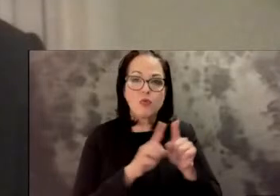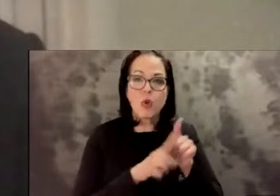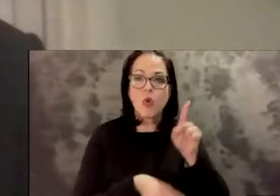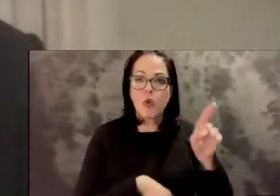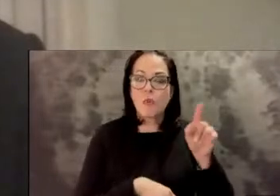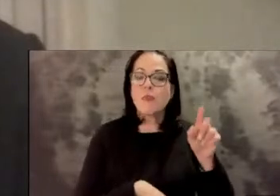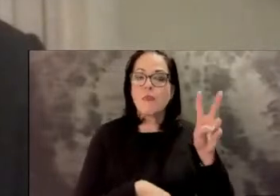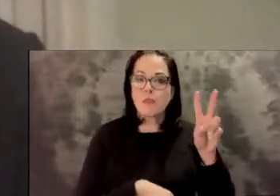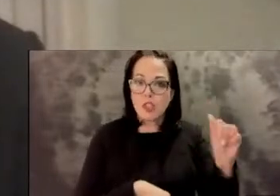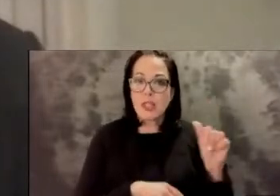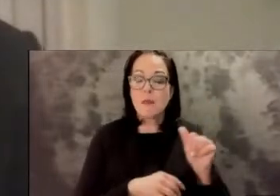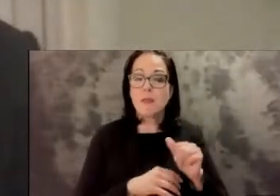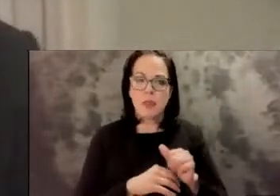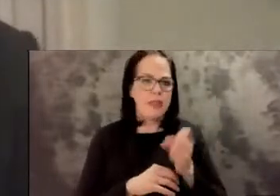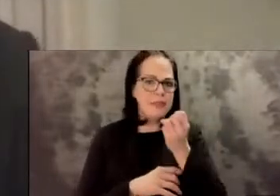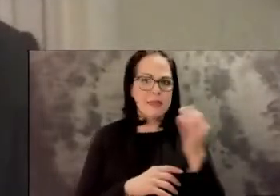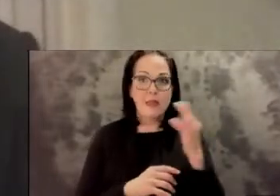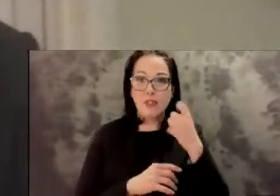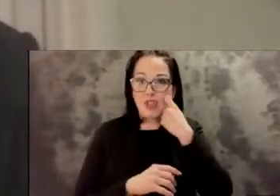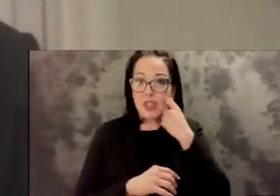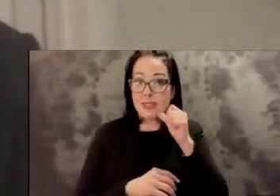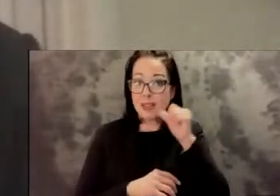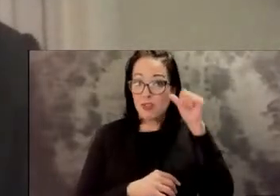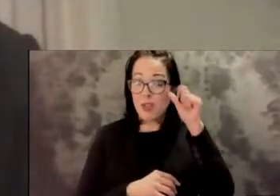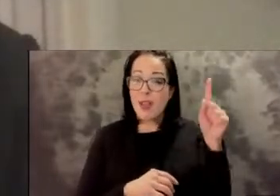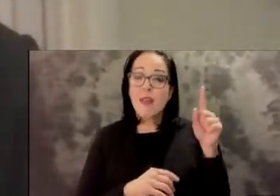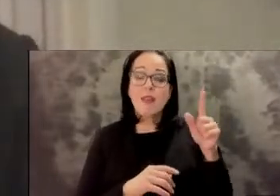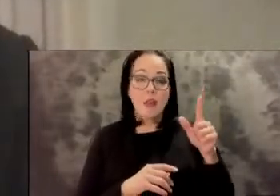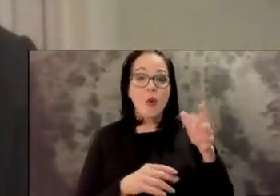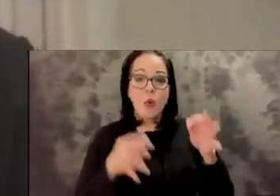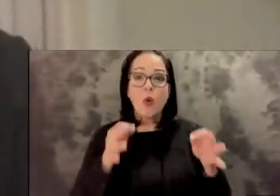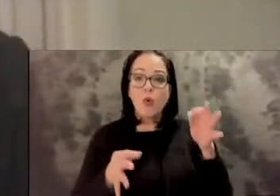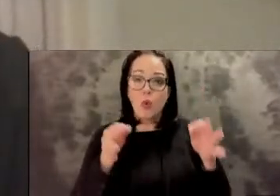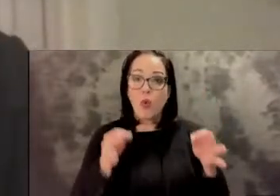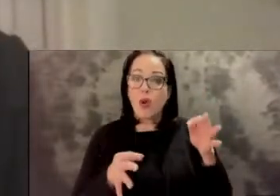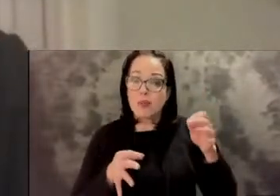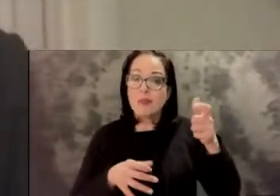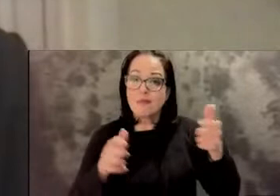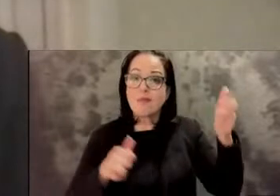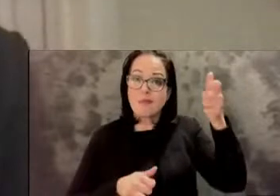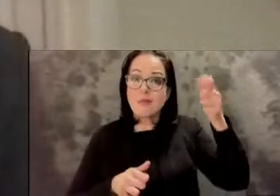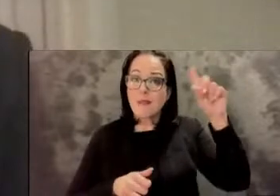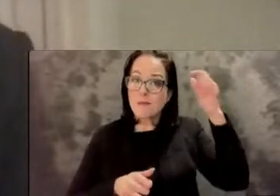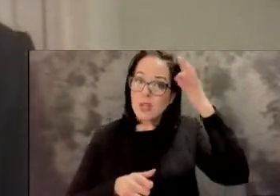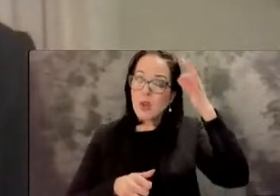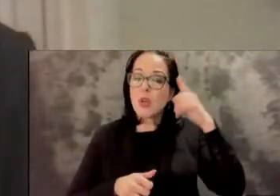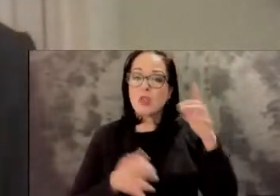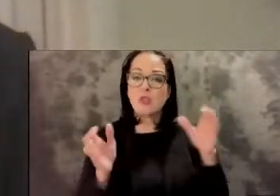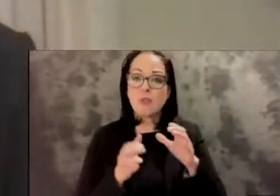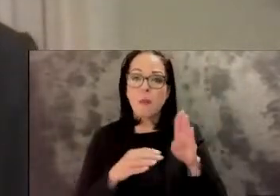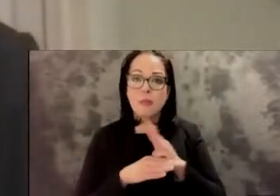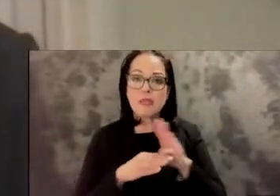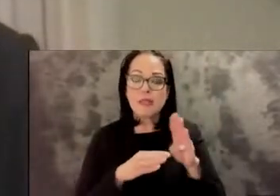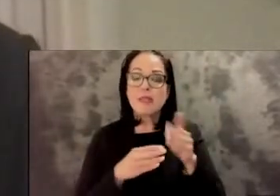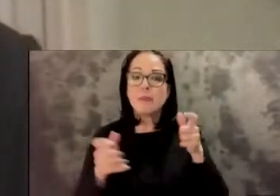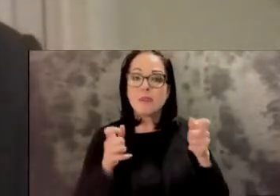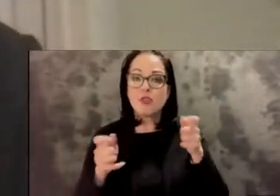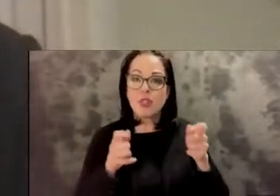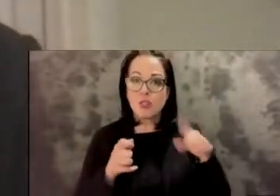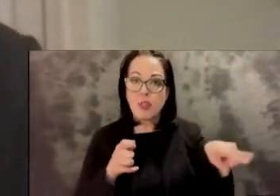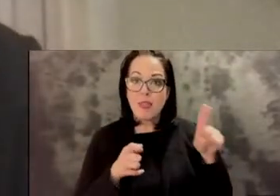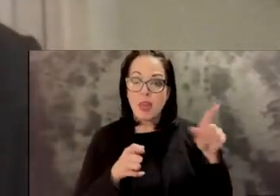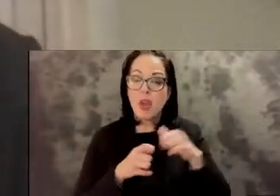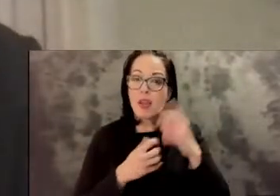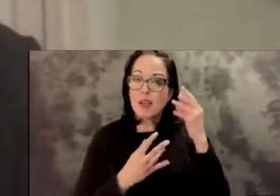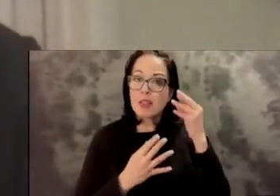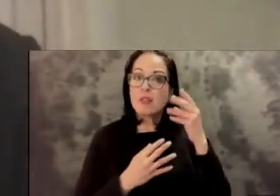discrimination. Just yesterday, a federal circuit court found that similar racial preferences used by the Small Business Administration in its consideration